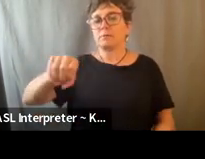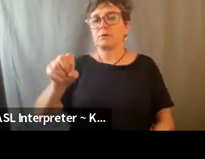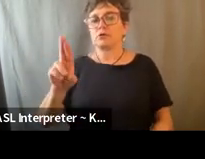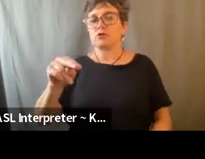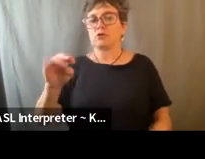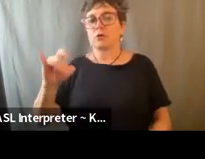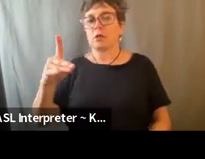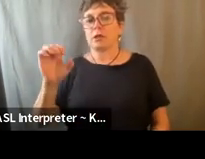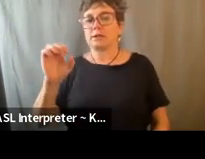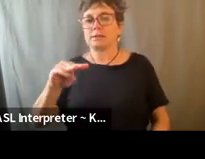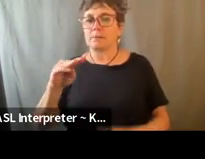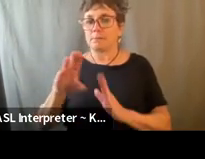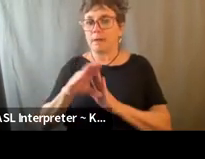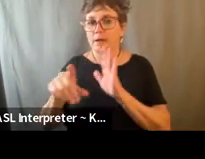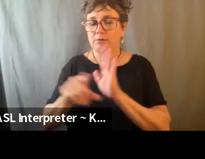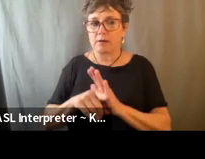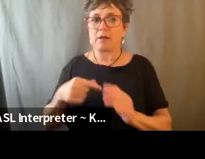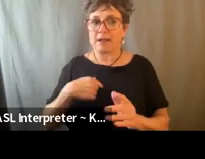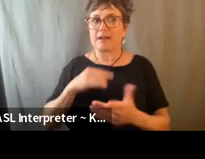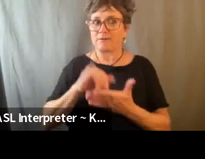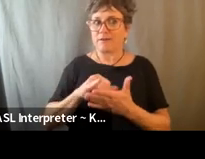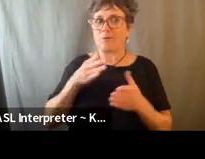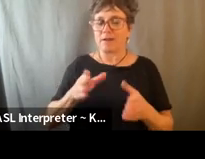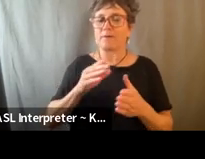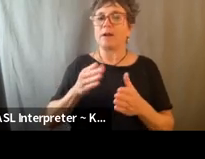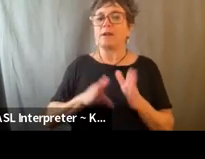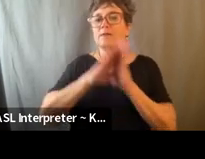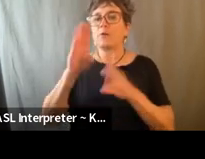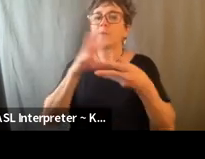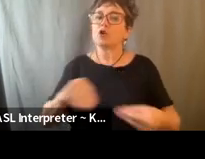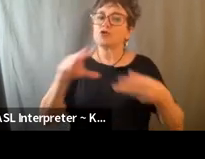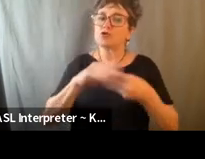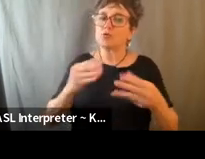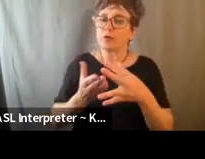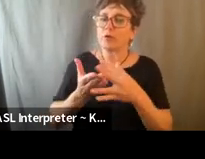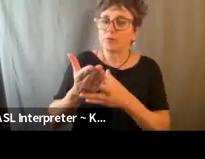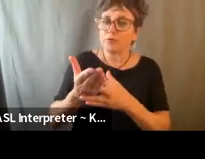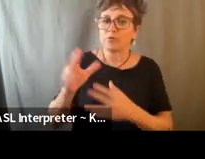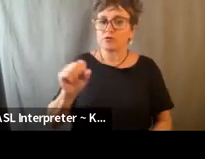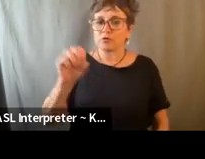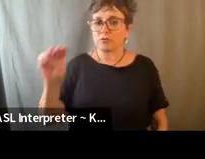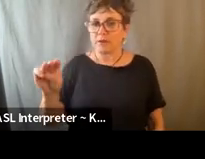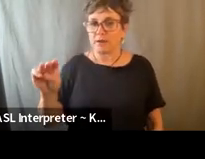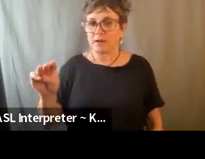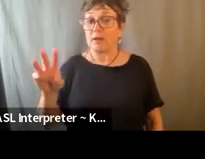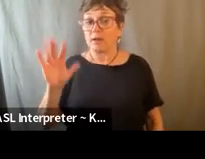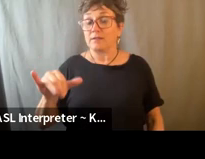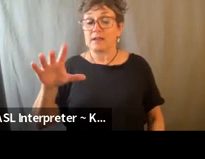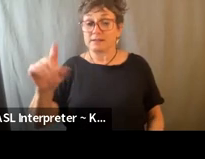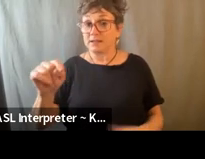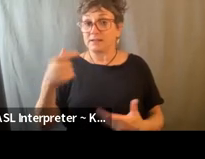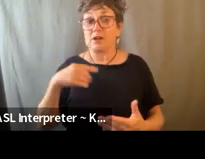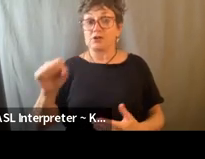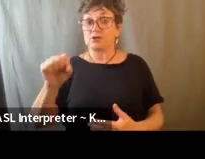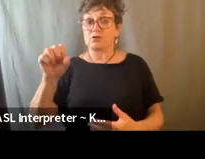of, creating a story with social media. And I think that's a really good perspective to look at, is social media can be used to tell a